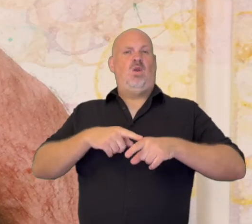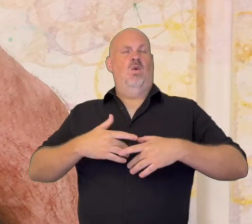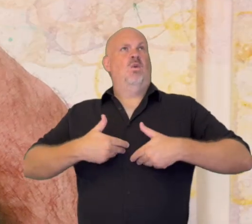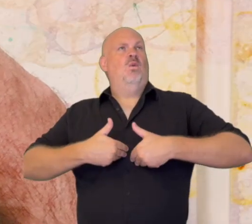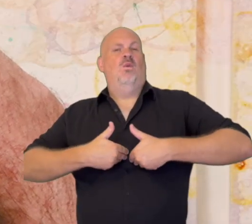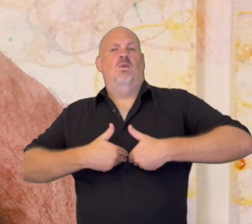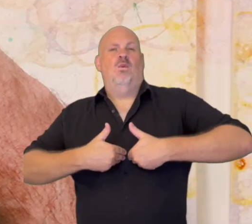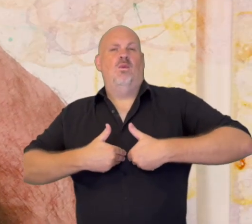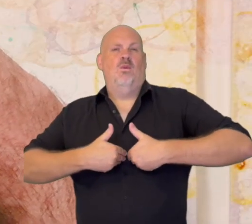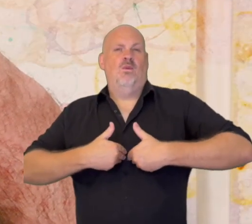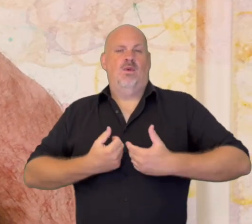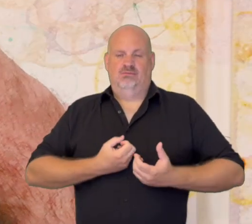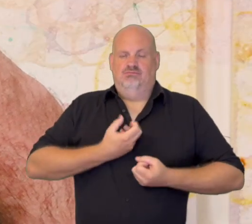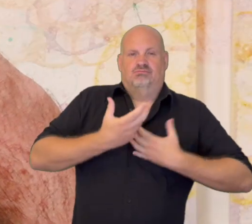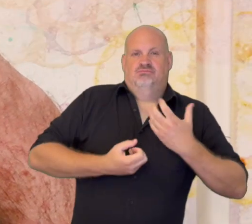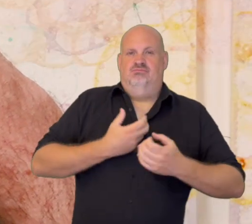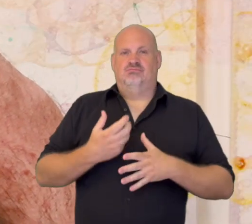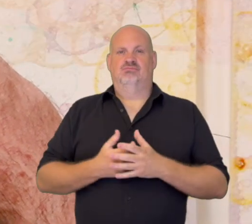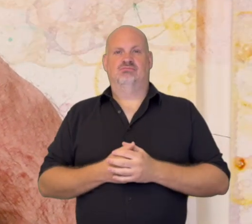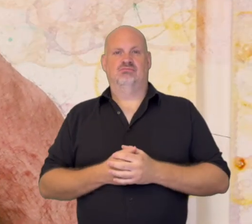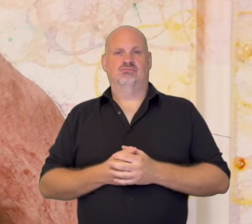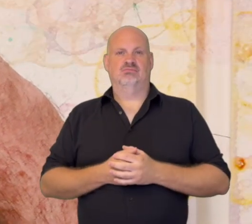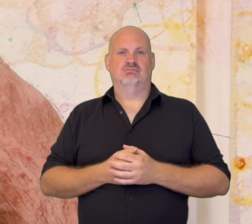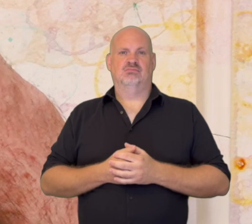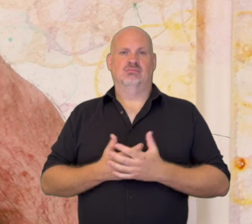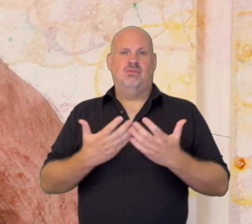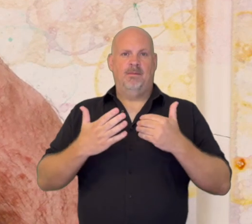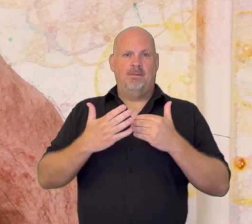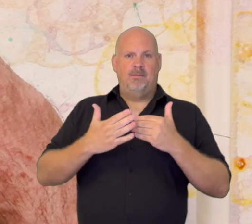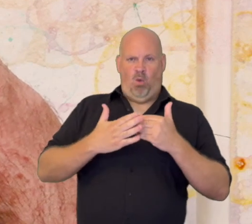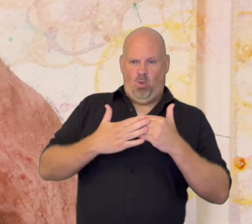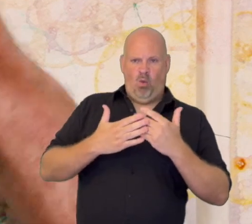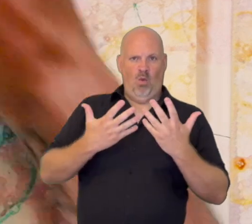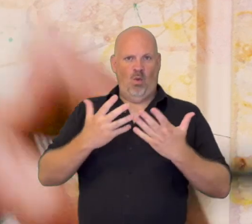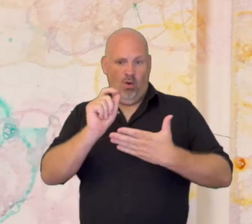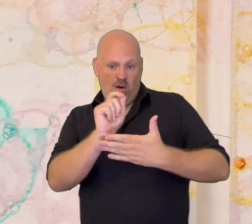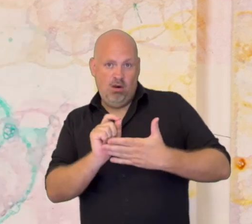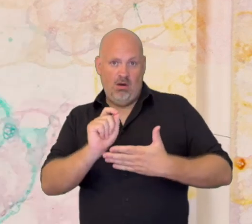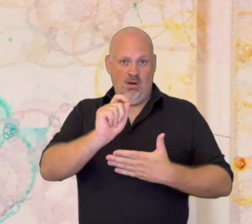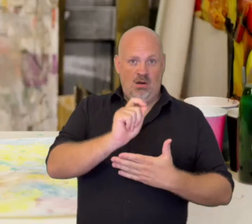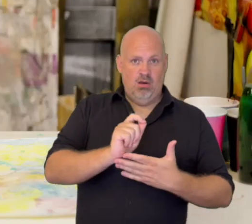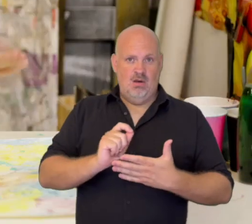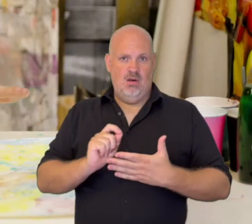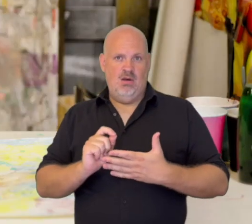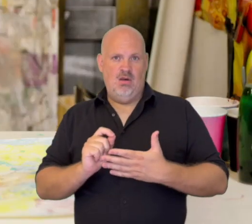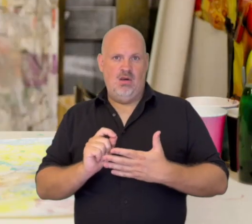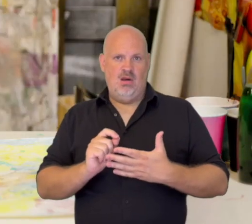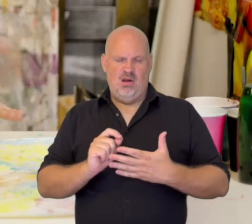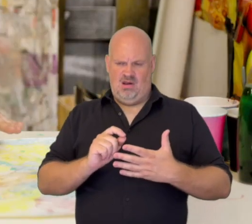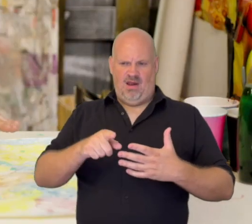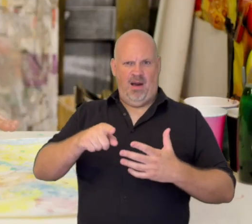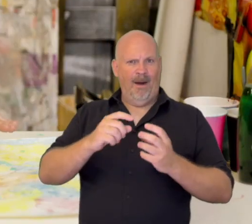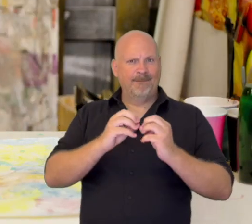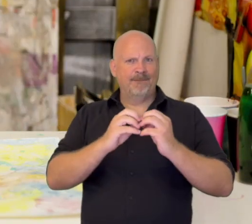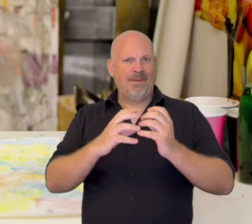of intuition, but by making much more handmade marks. We've got the sort of lucidity